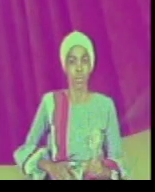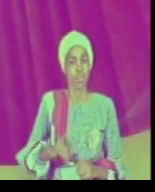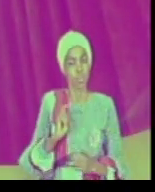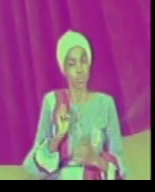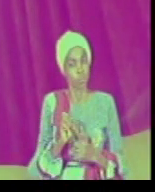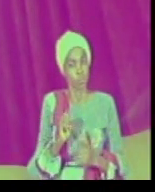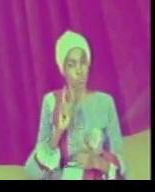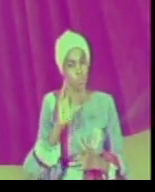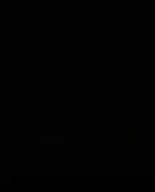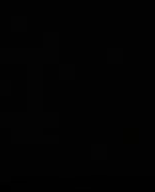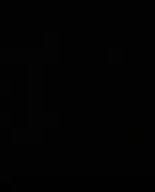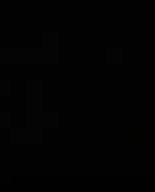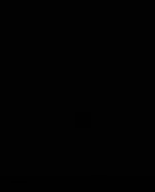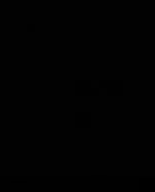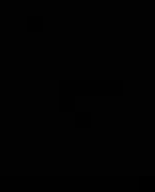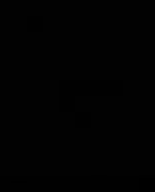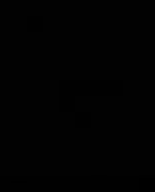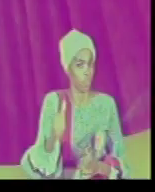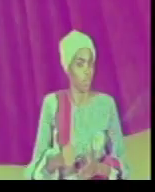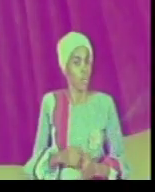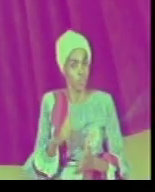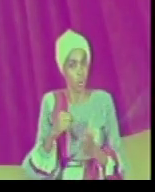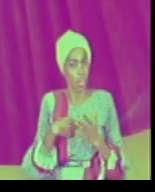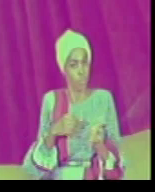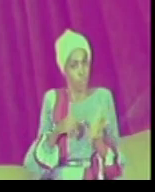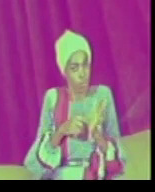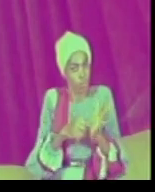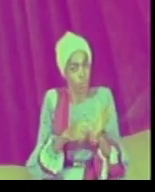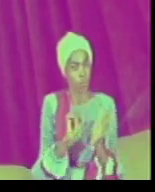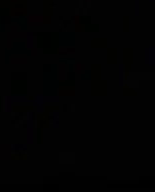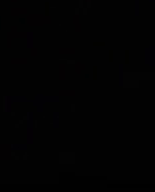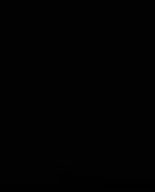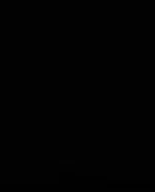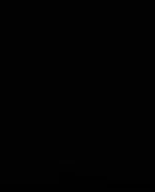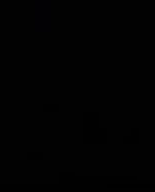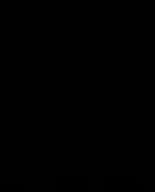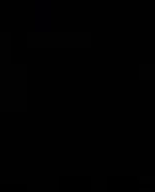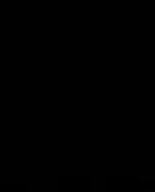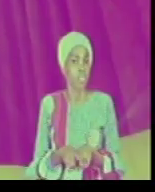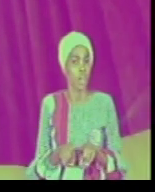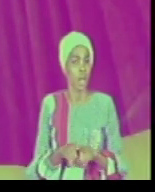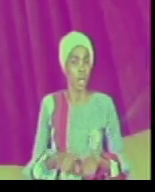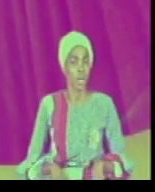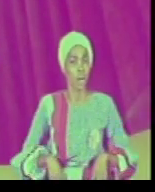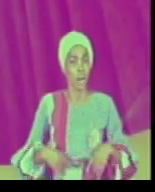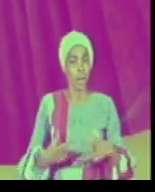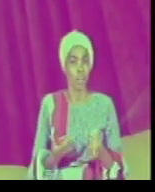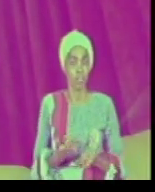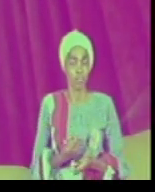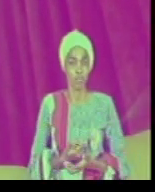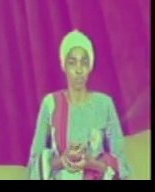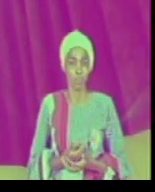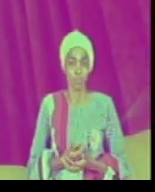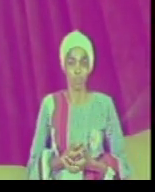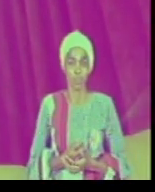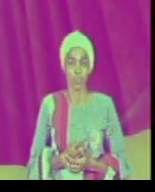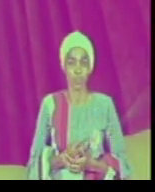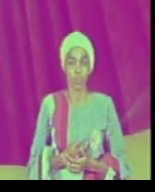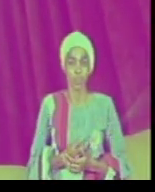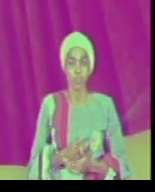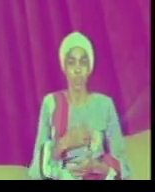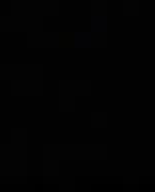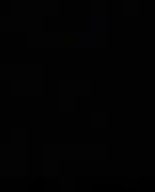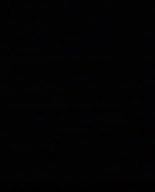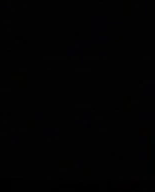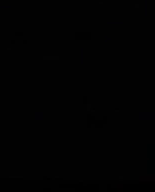Christ-like life and the integrity that goes with it, the consistency that goes with it, as Dr. Victor has emphasized. And